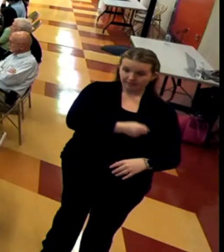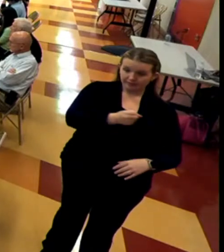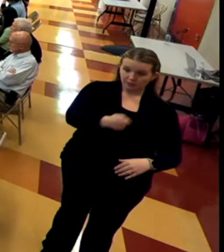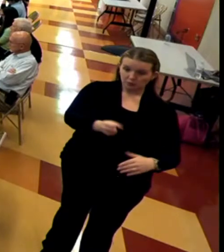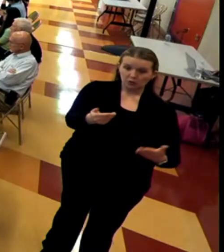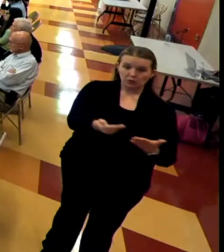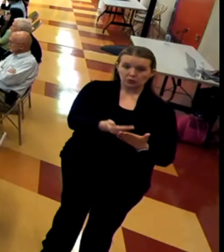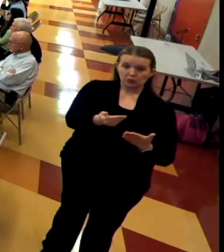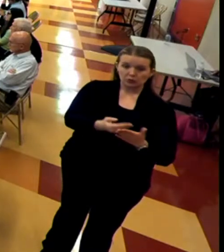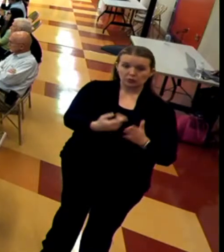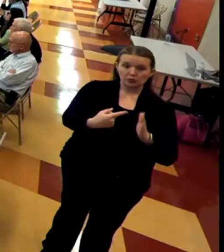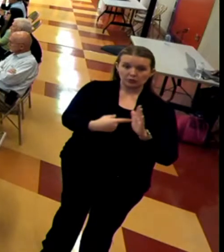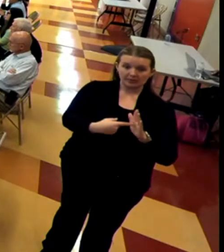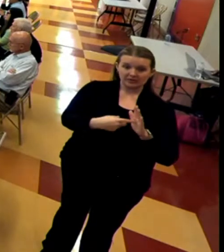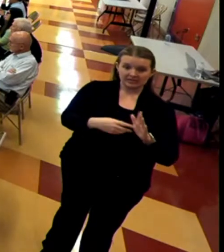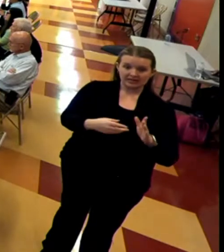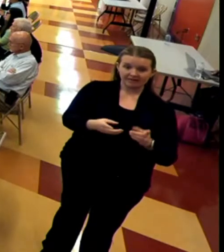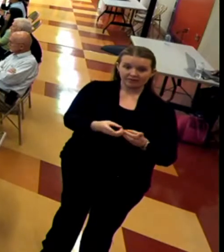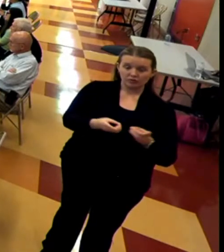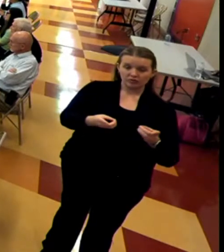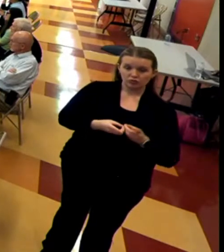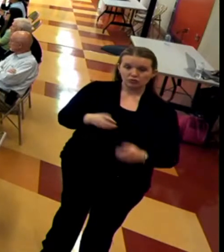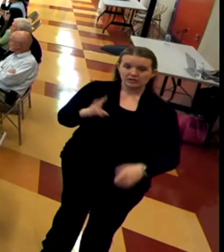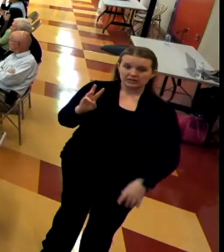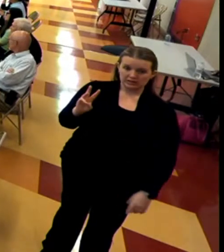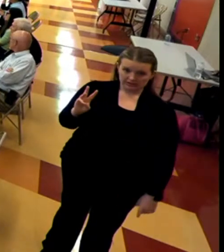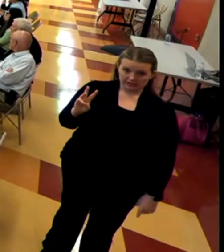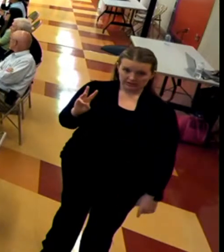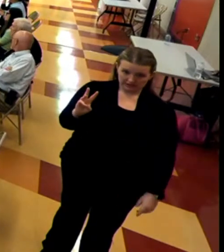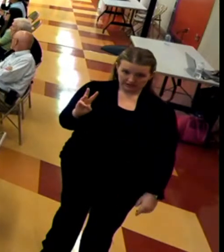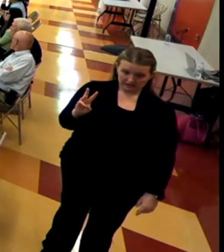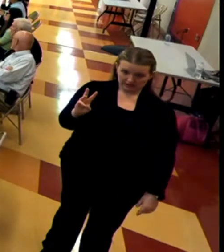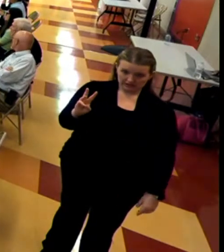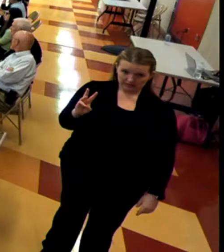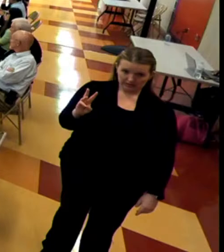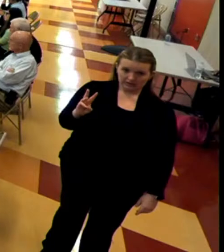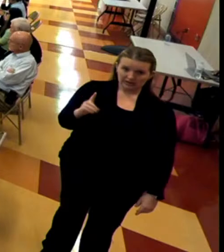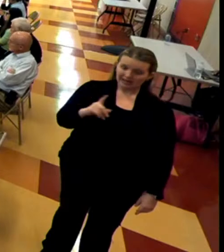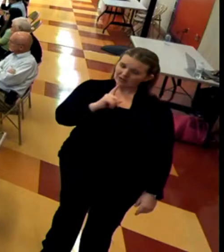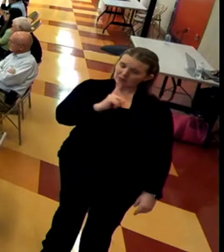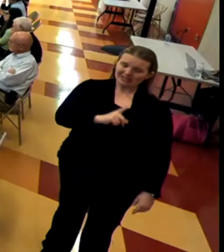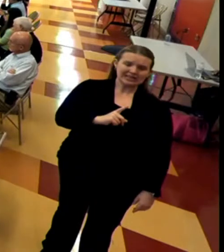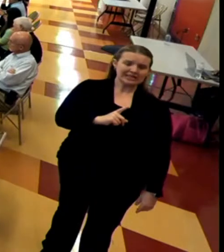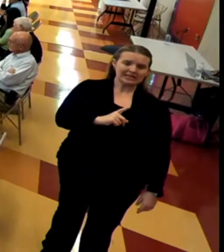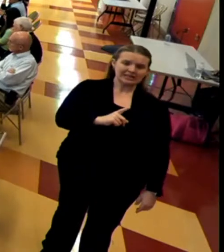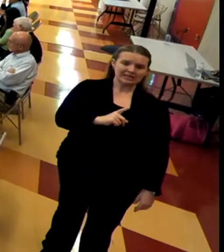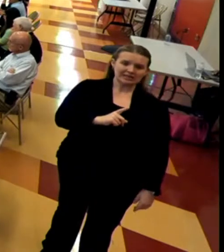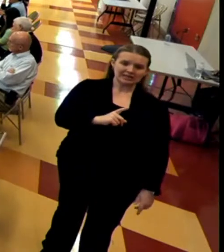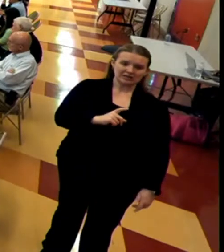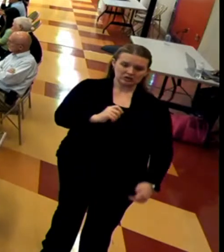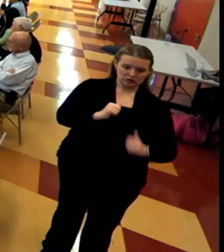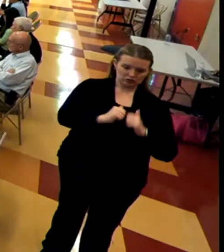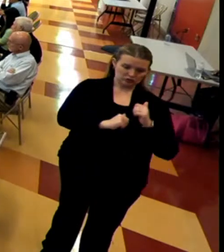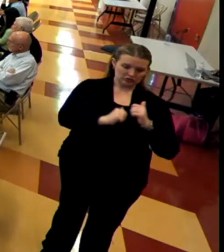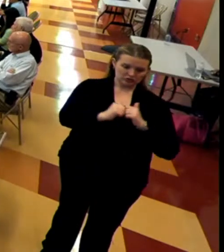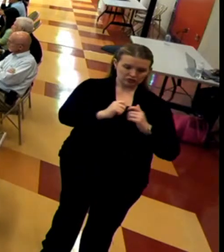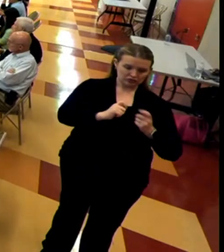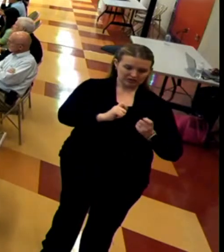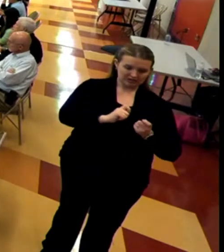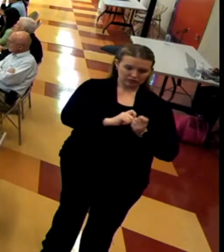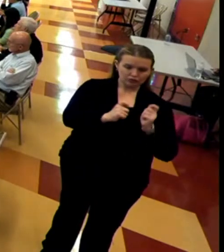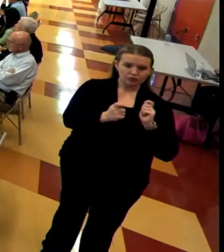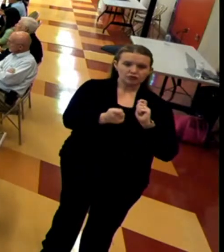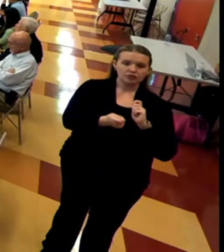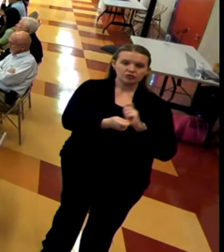new representative from District 6 and really structured a change